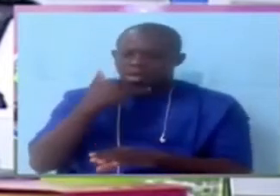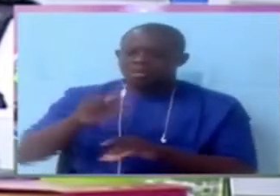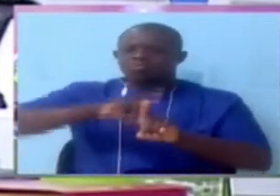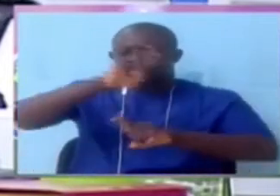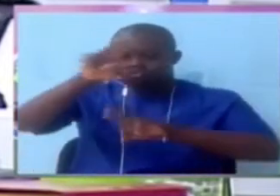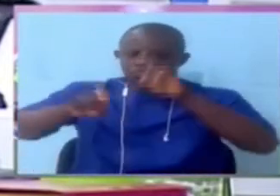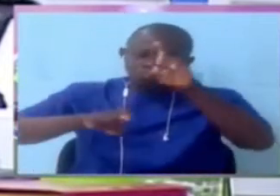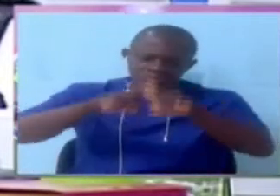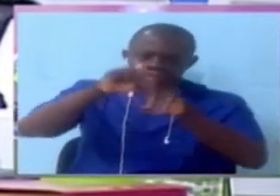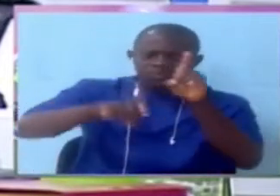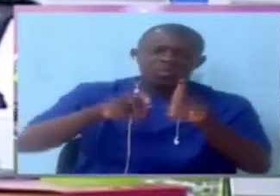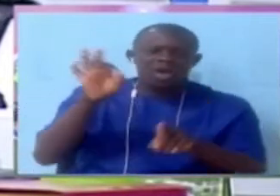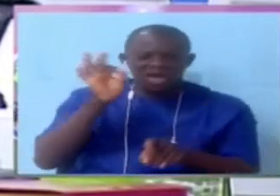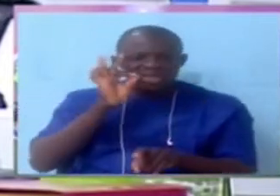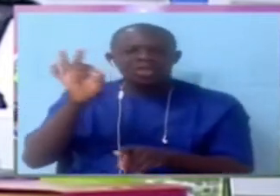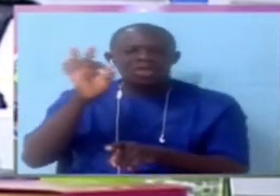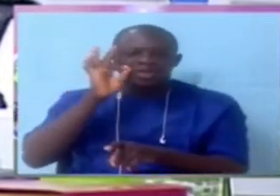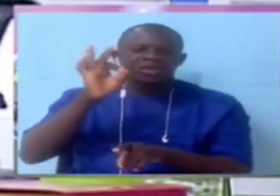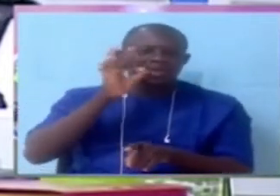of